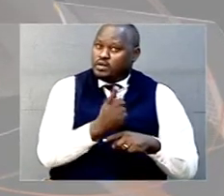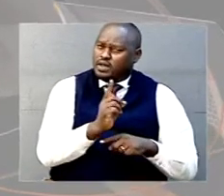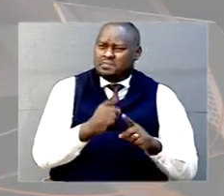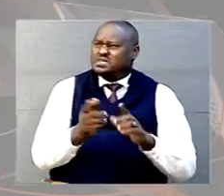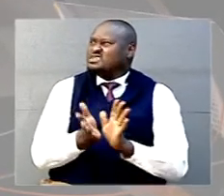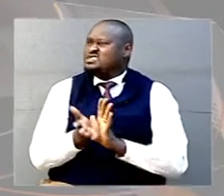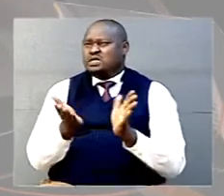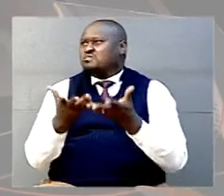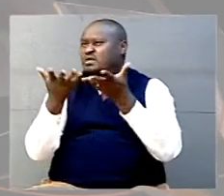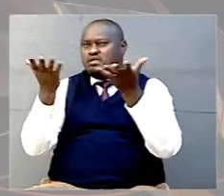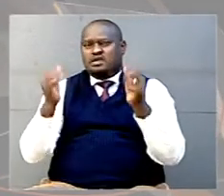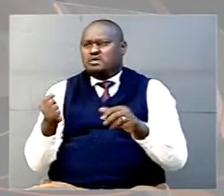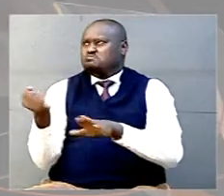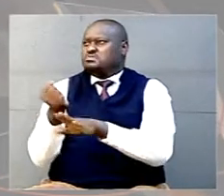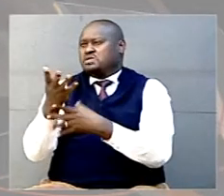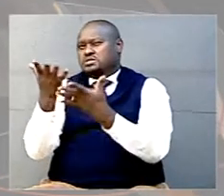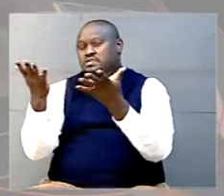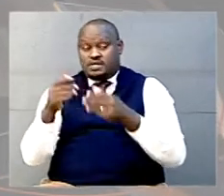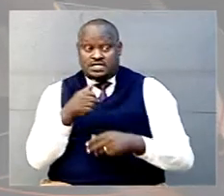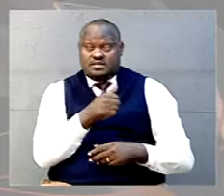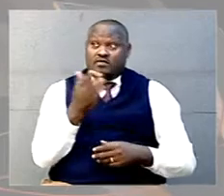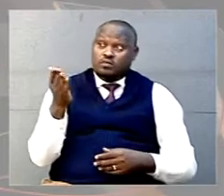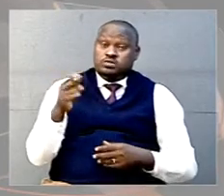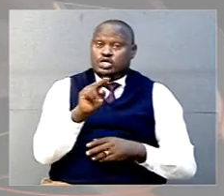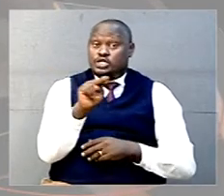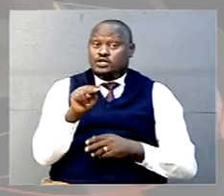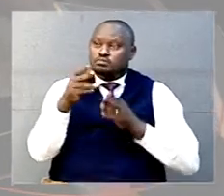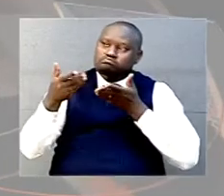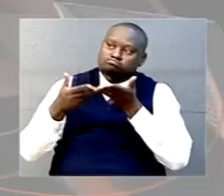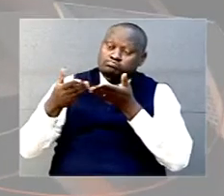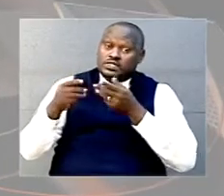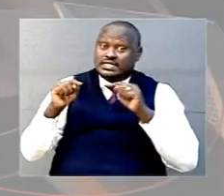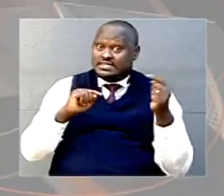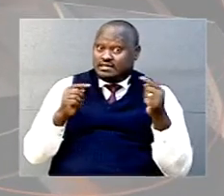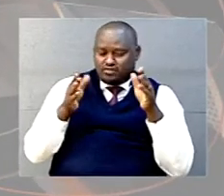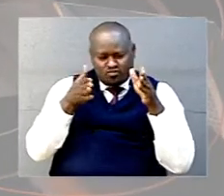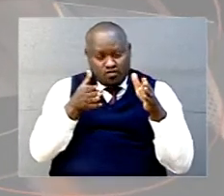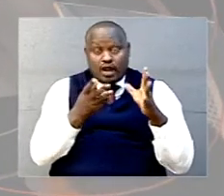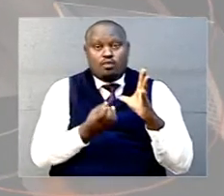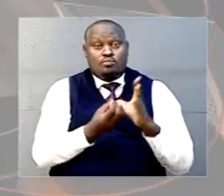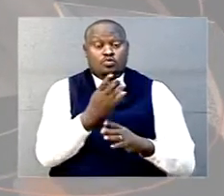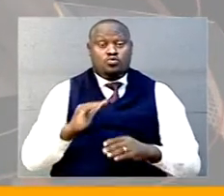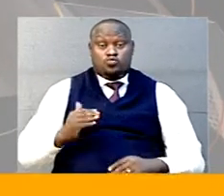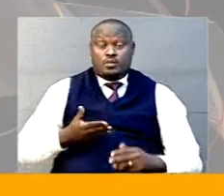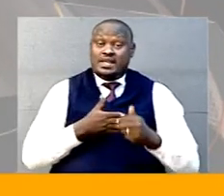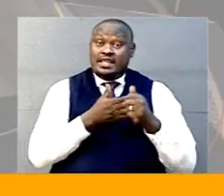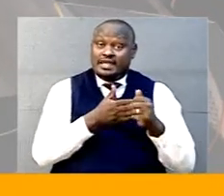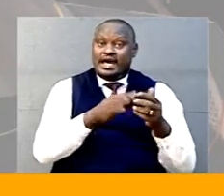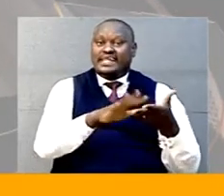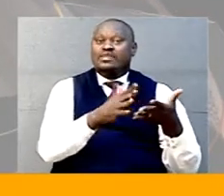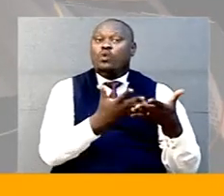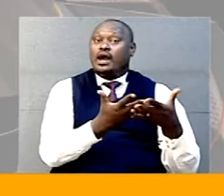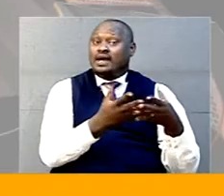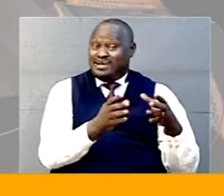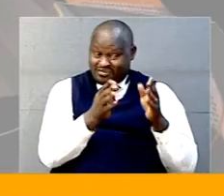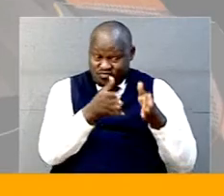other positions. Kadaga was officiating at the National Dialogue on the Establishment of Women Leaders Network Uganda